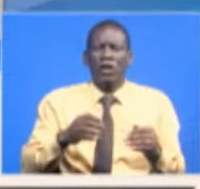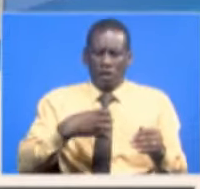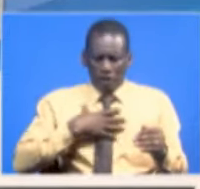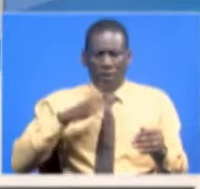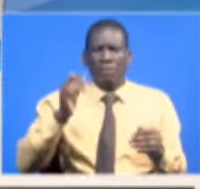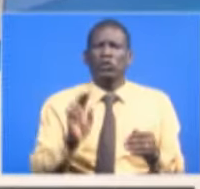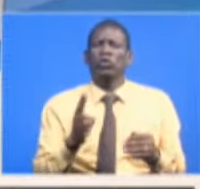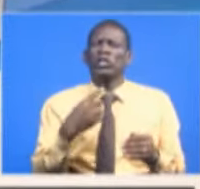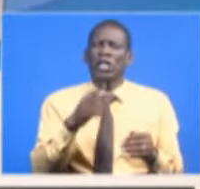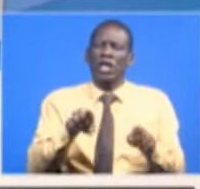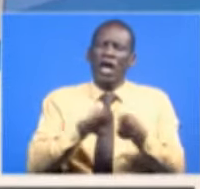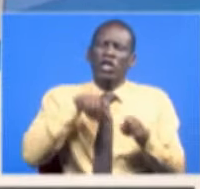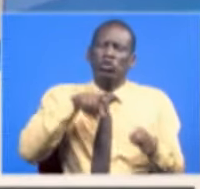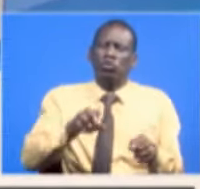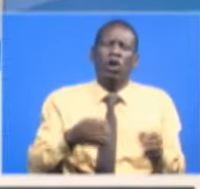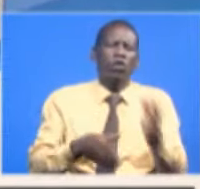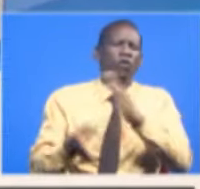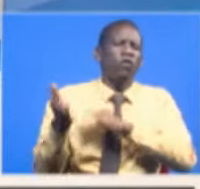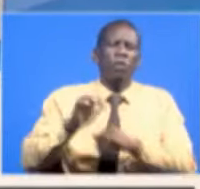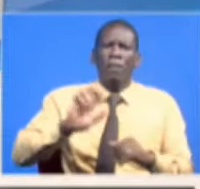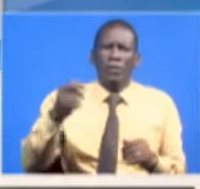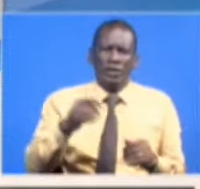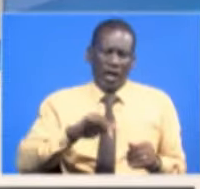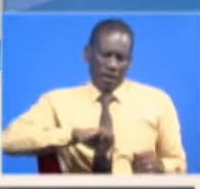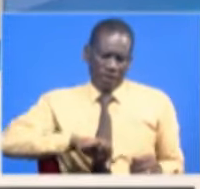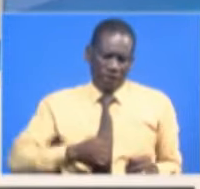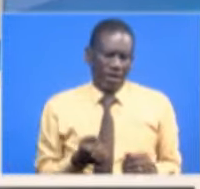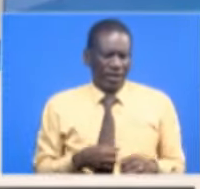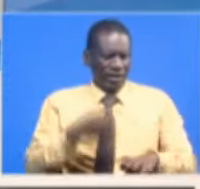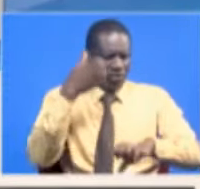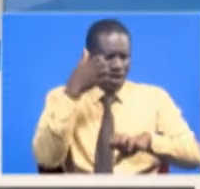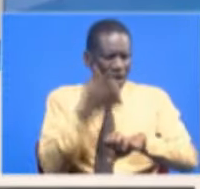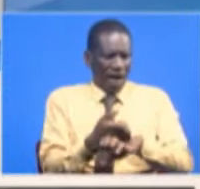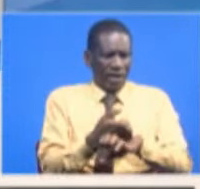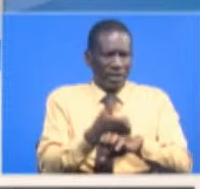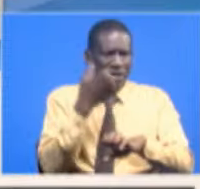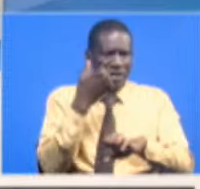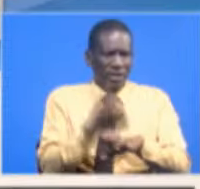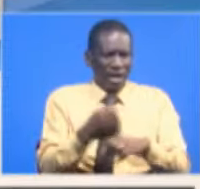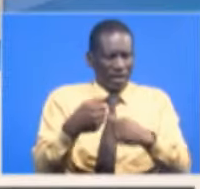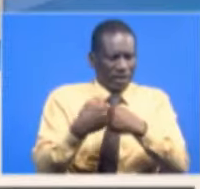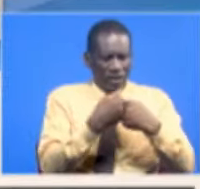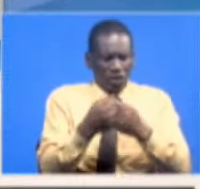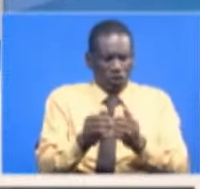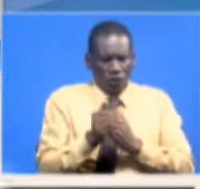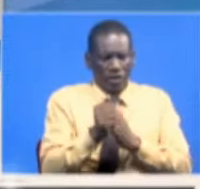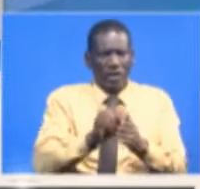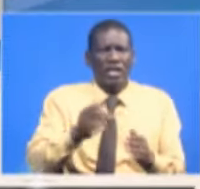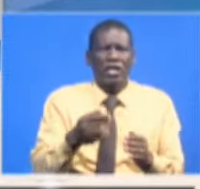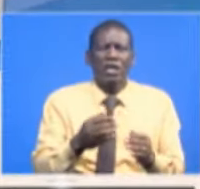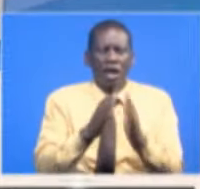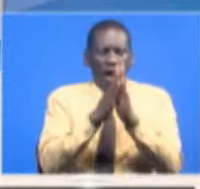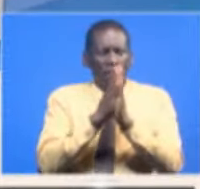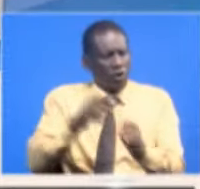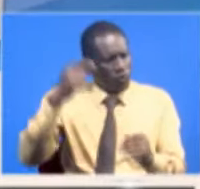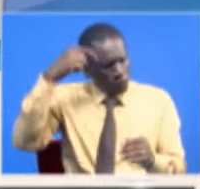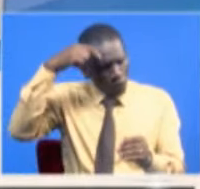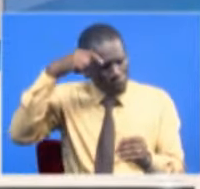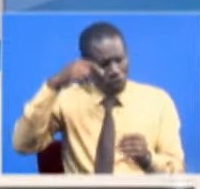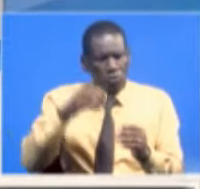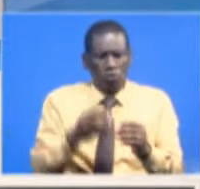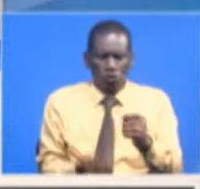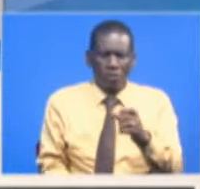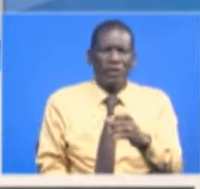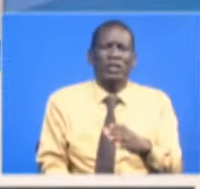former president, I have felt the weight and the difficulty of leading Kenya. I therefore pray for wisdom and civility to be